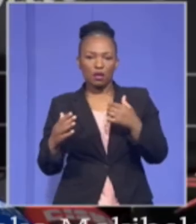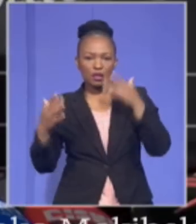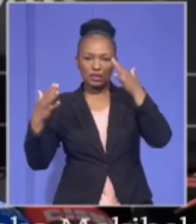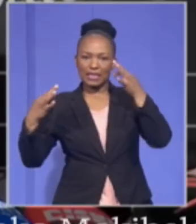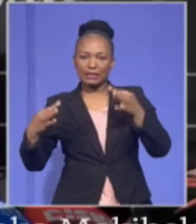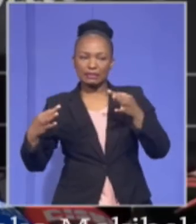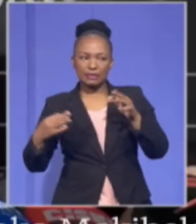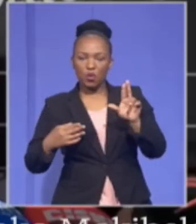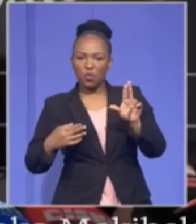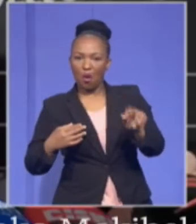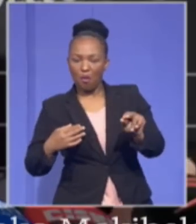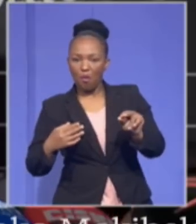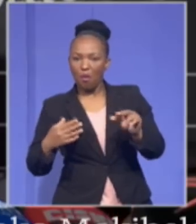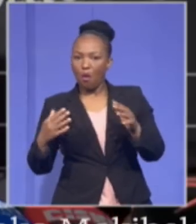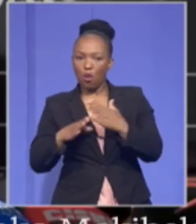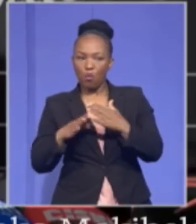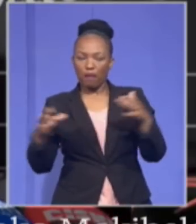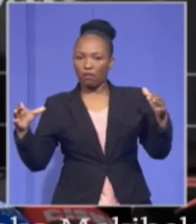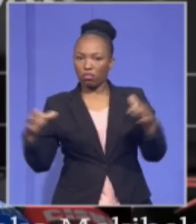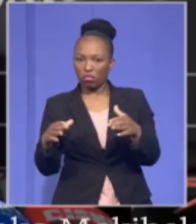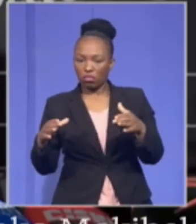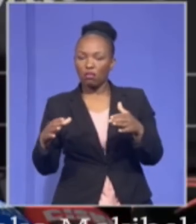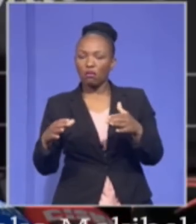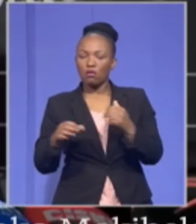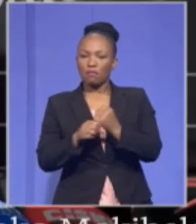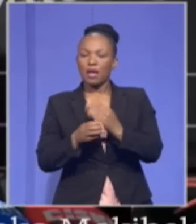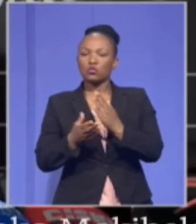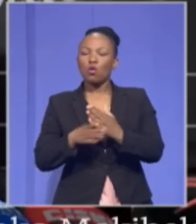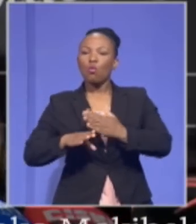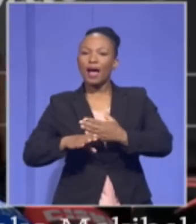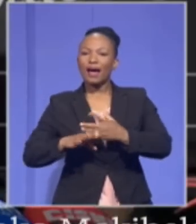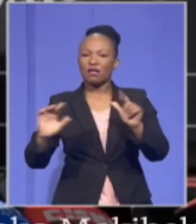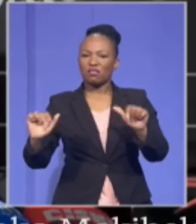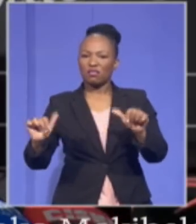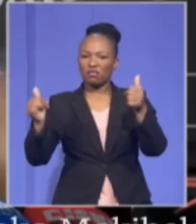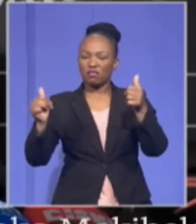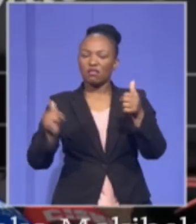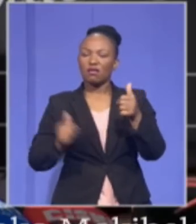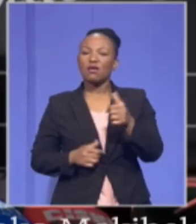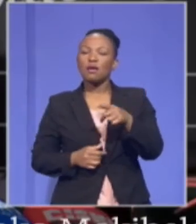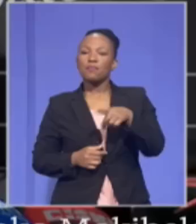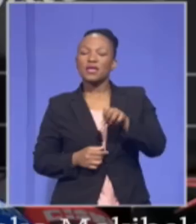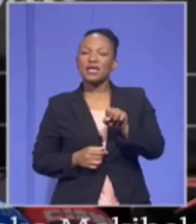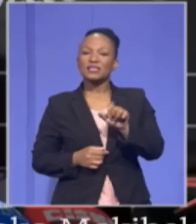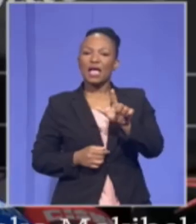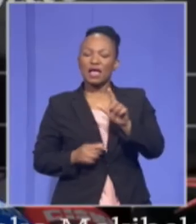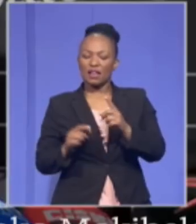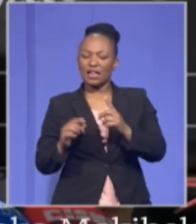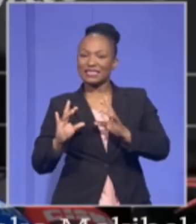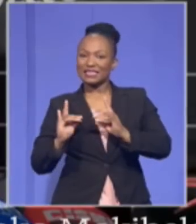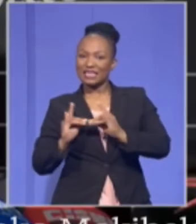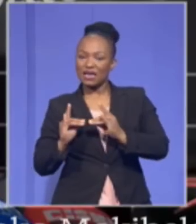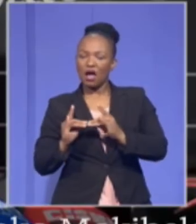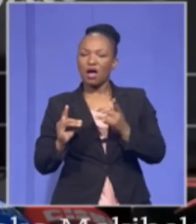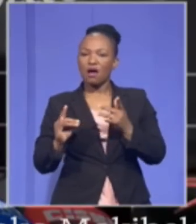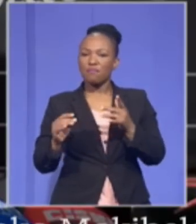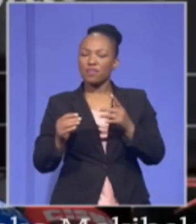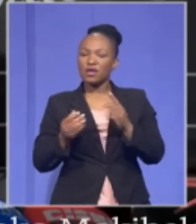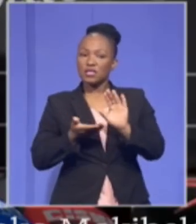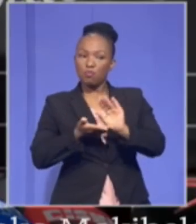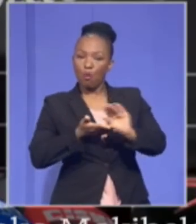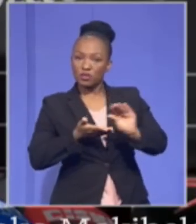going to work together to make both work? And with the PSL stadium management, the sponsor